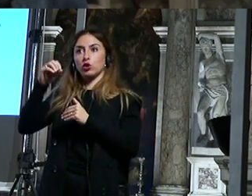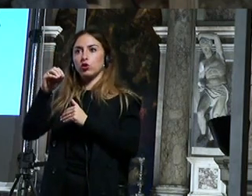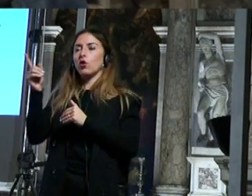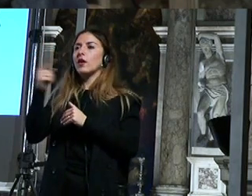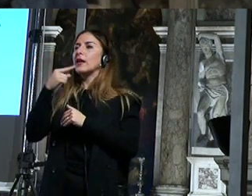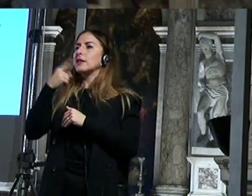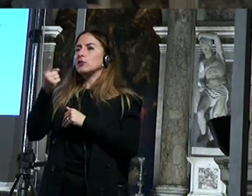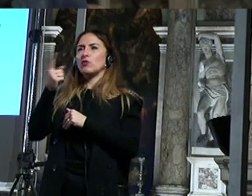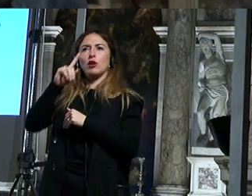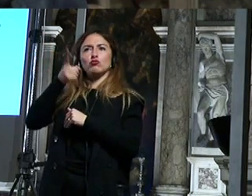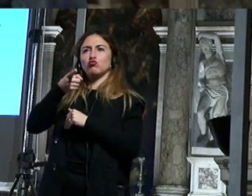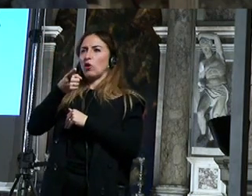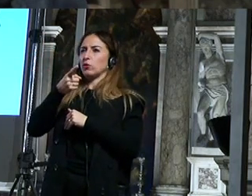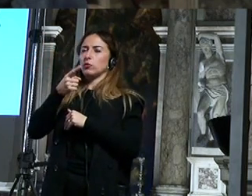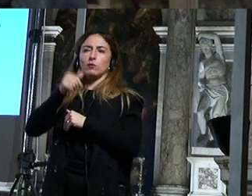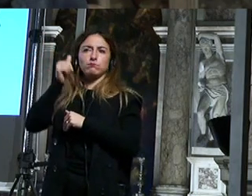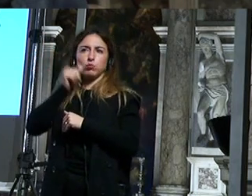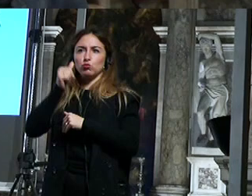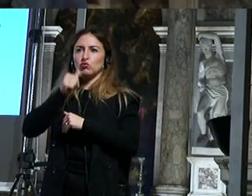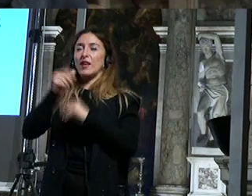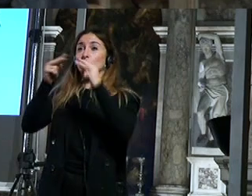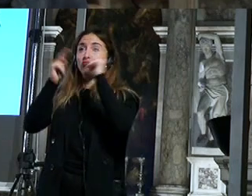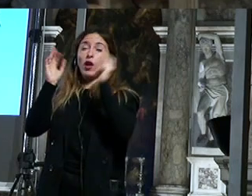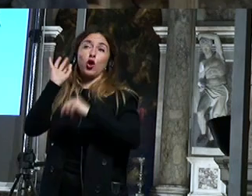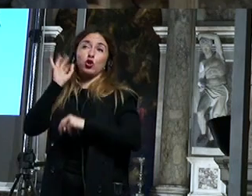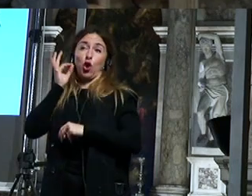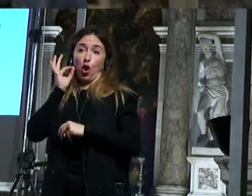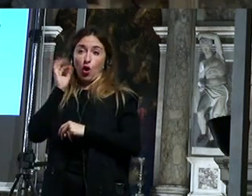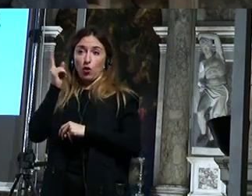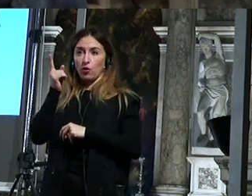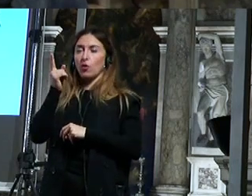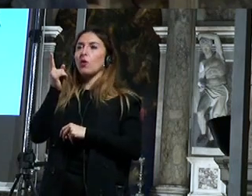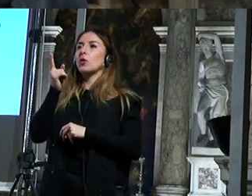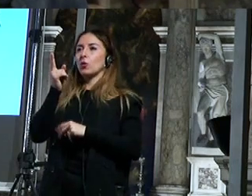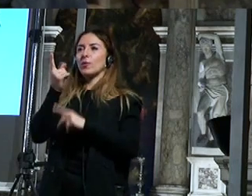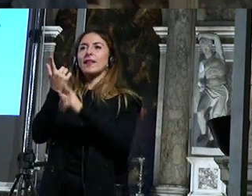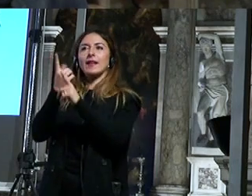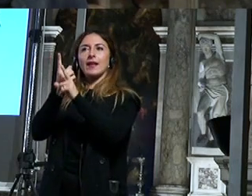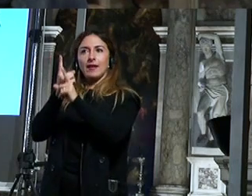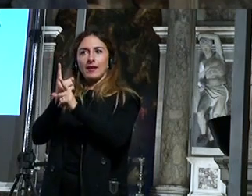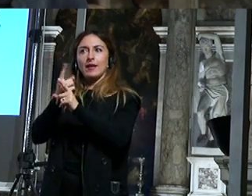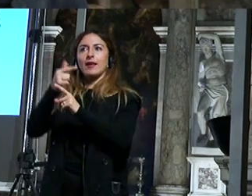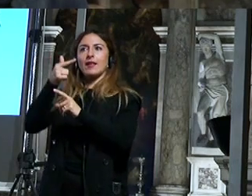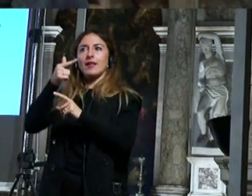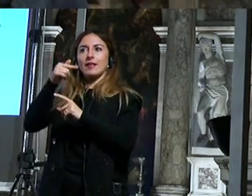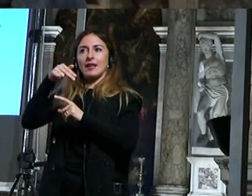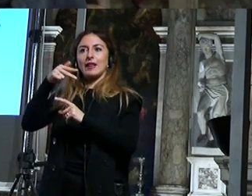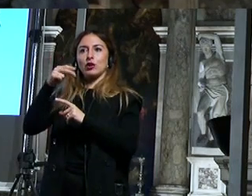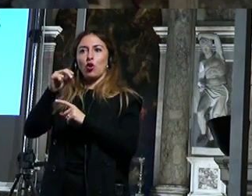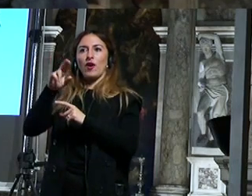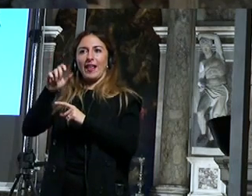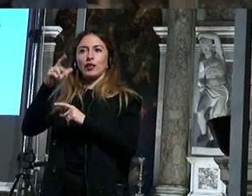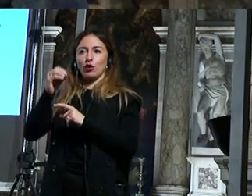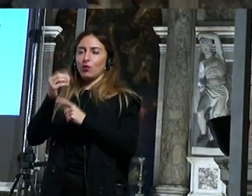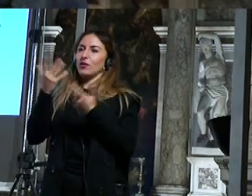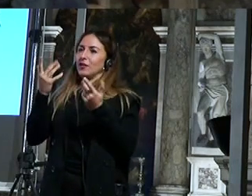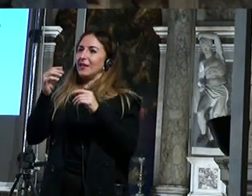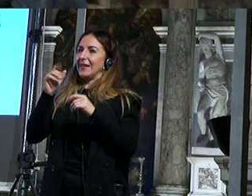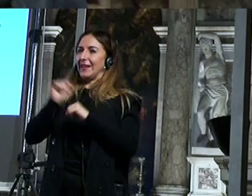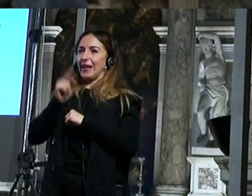Giotto mente, il cielo è d'oro. E quindi sotto Tintoretto, secondo me, aveva ragione Marina Svetaeva, anche se non l'aveva visto.